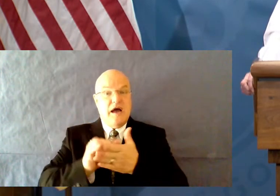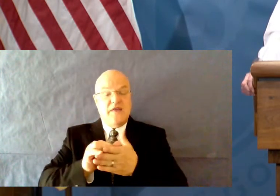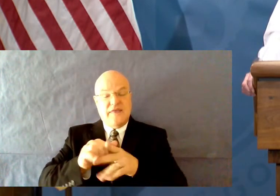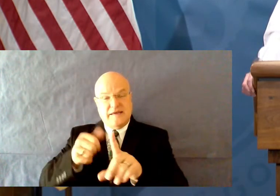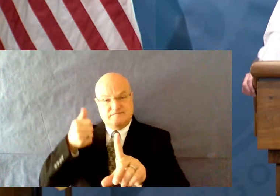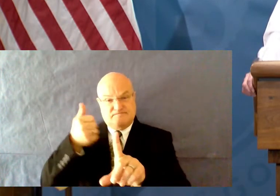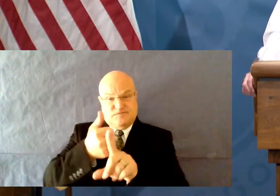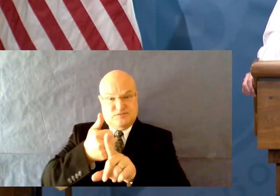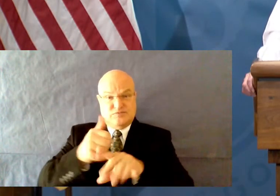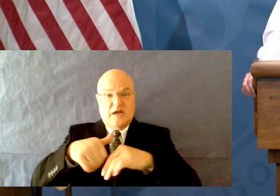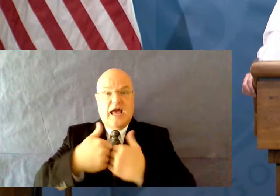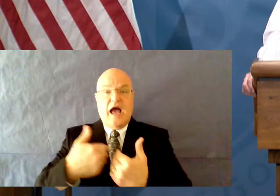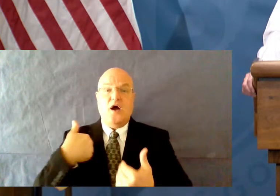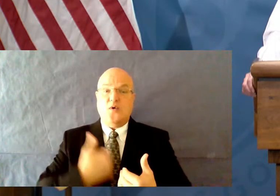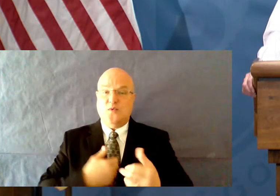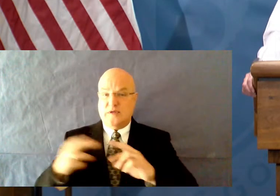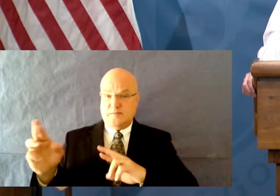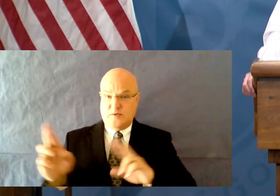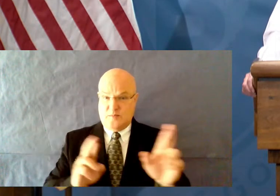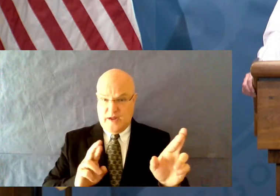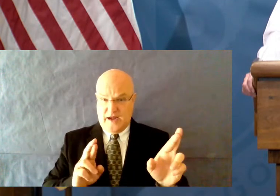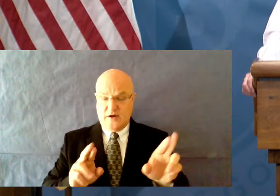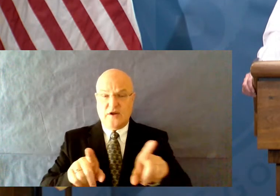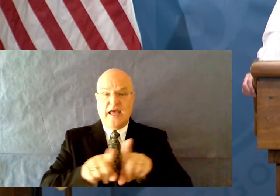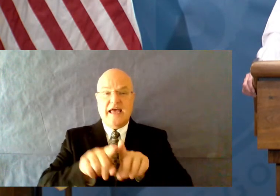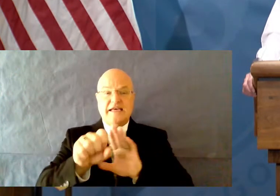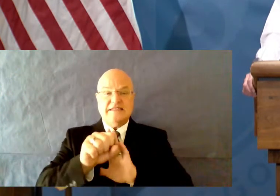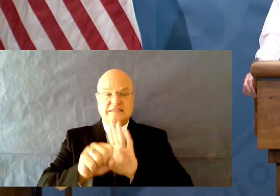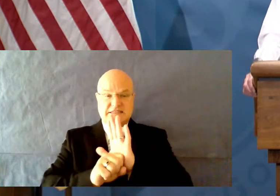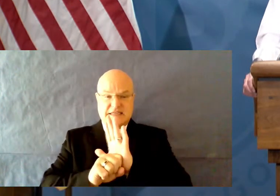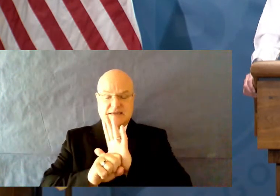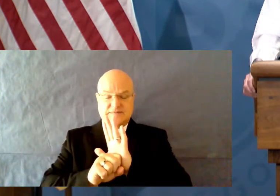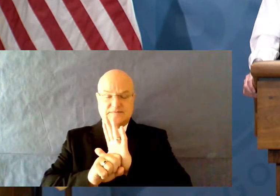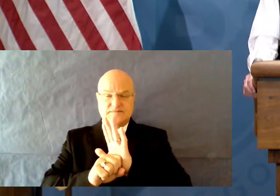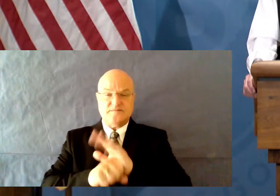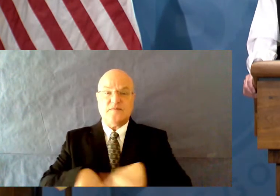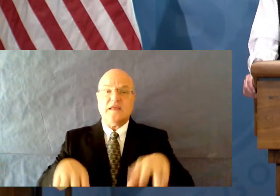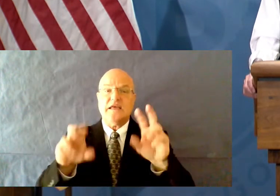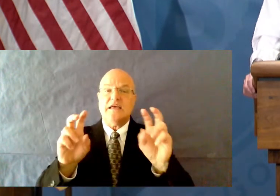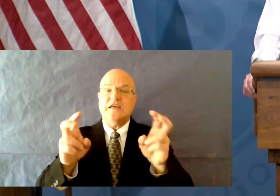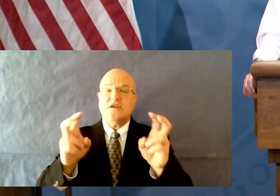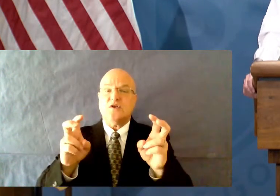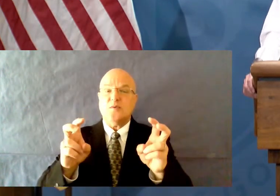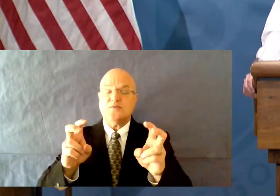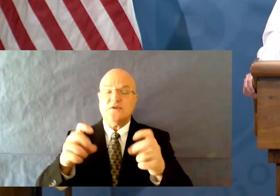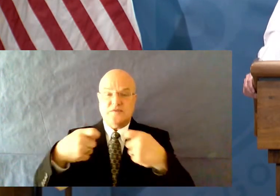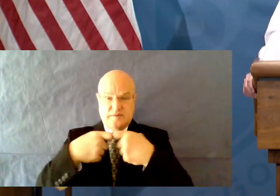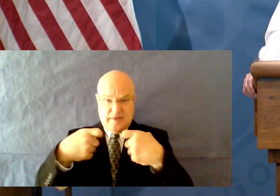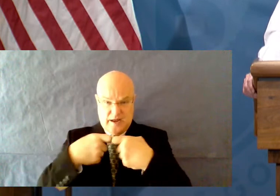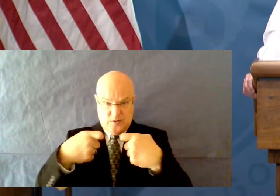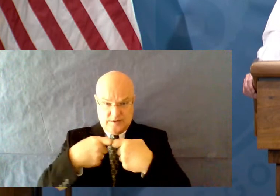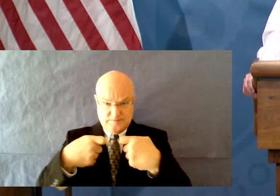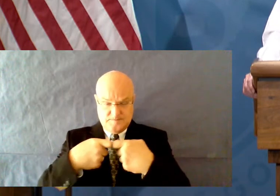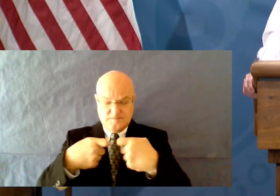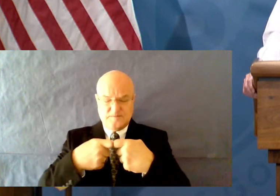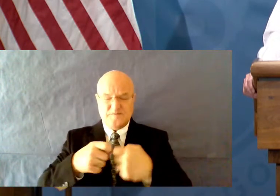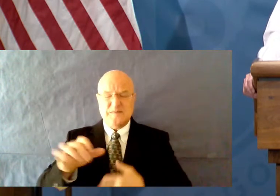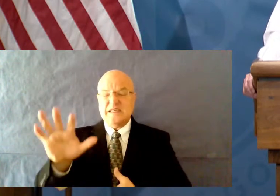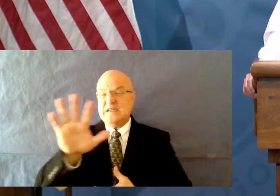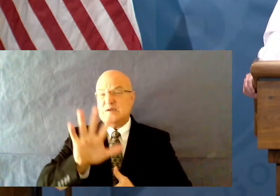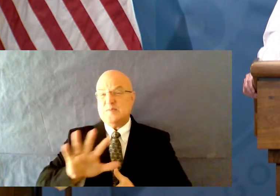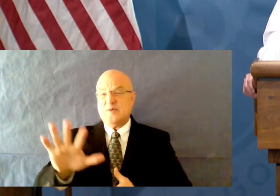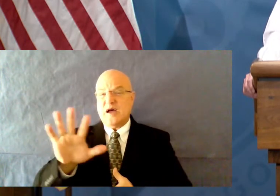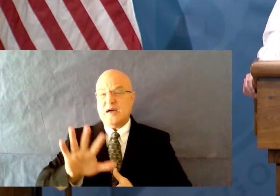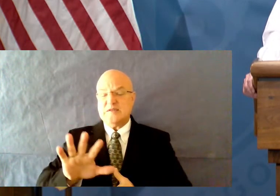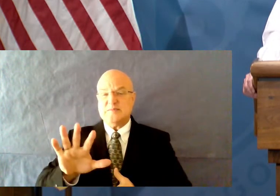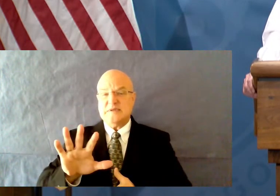we prepare for this as a state. In terms of power, approximately 18